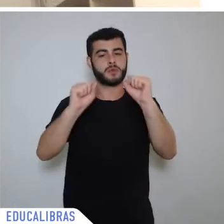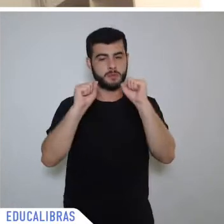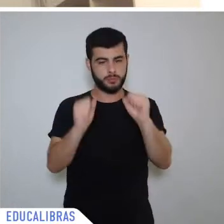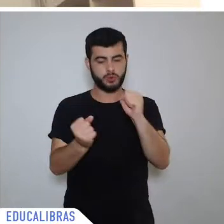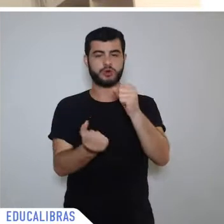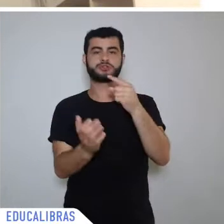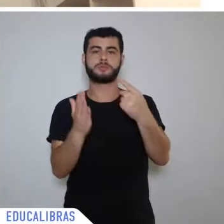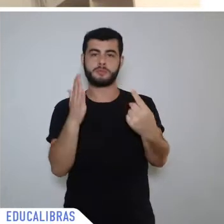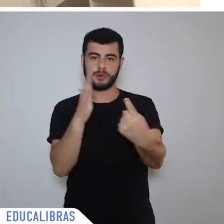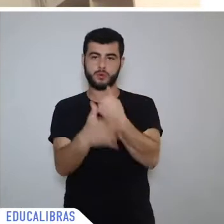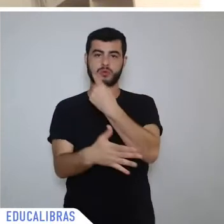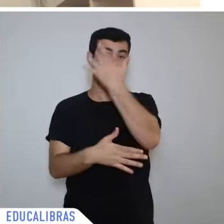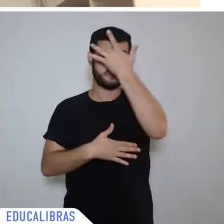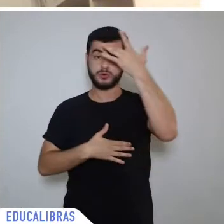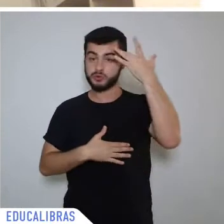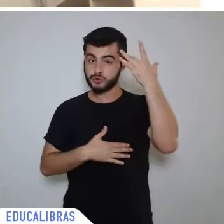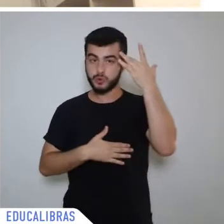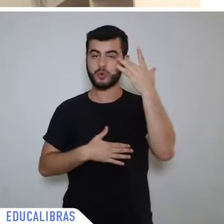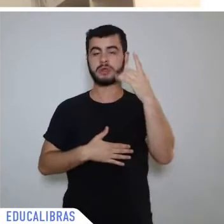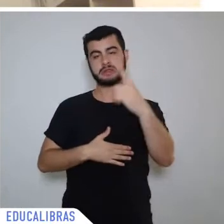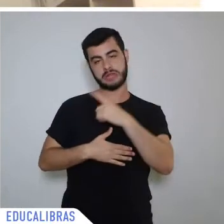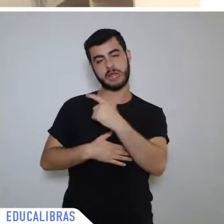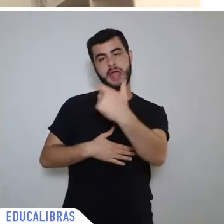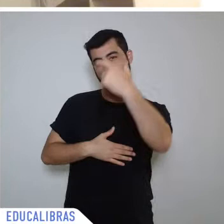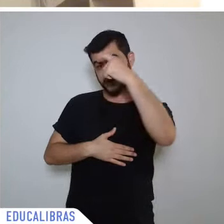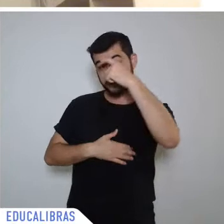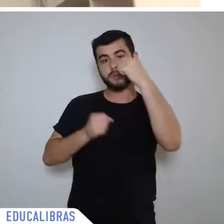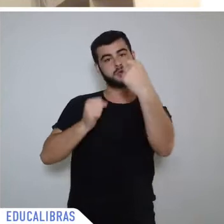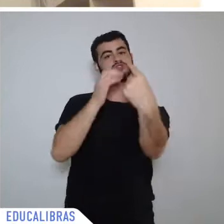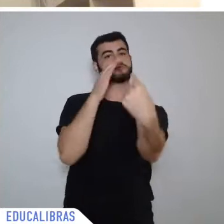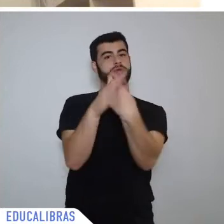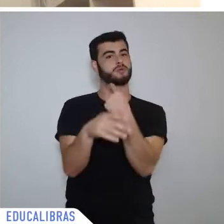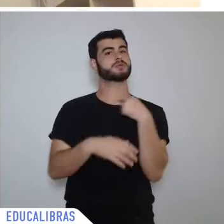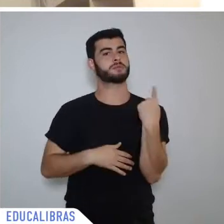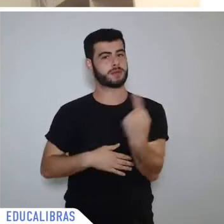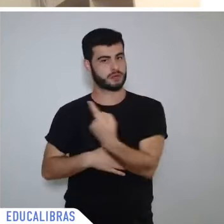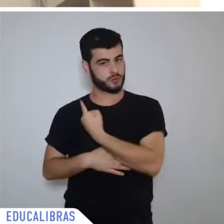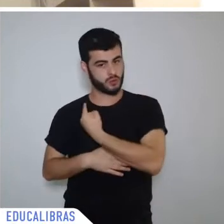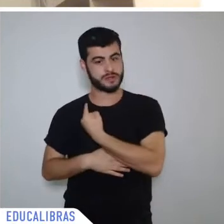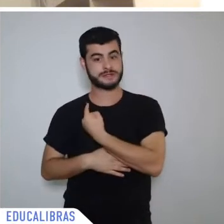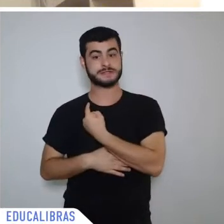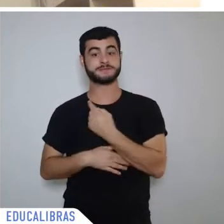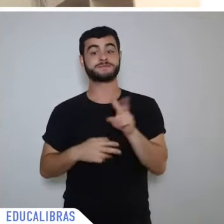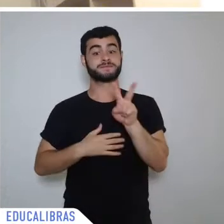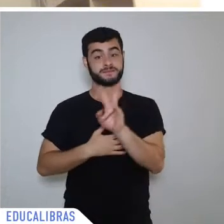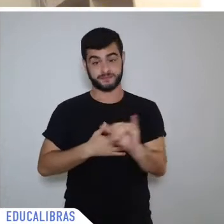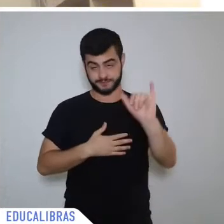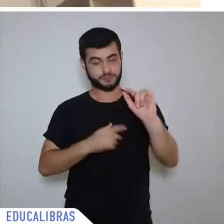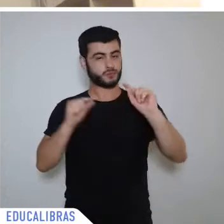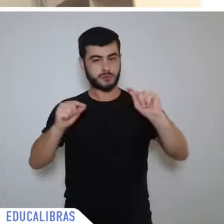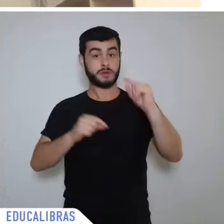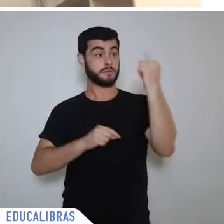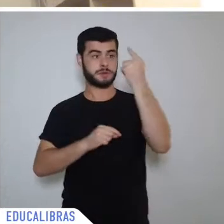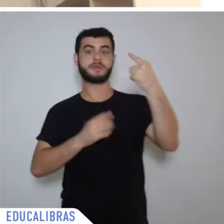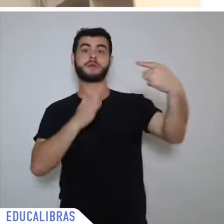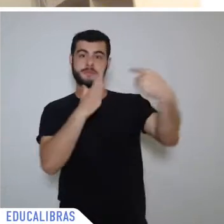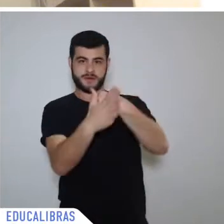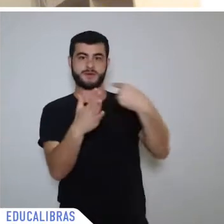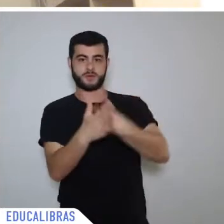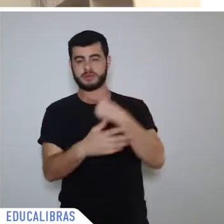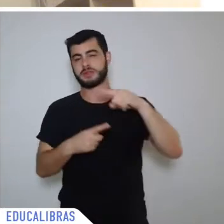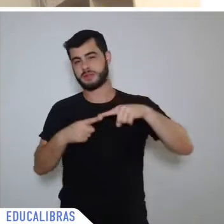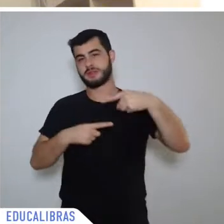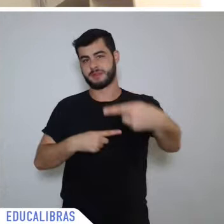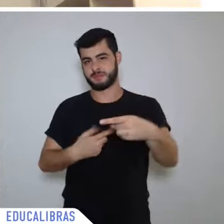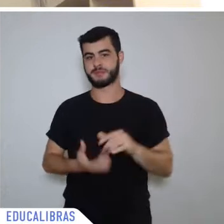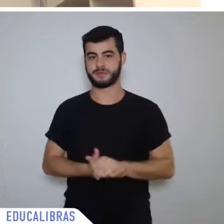can send questions through any of the platforms we are broadcasting from. And with this first round, we are